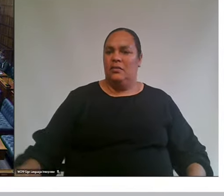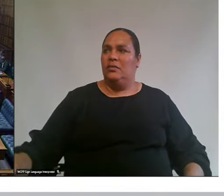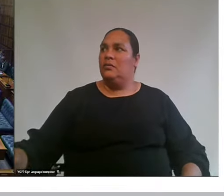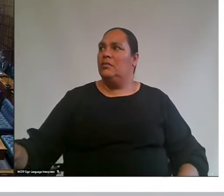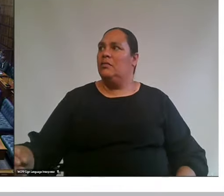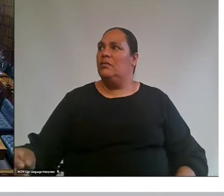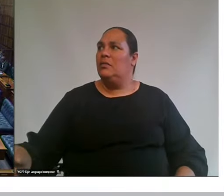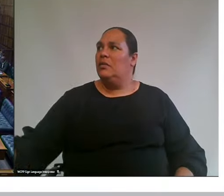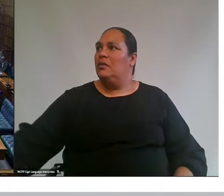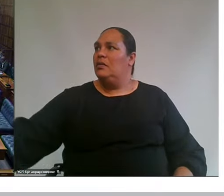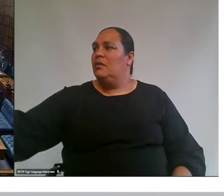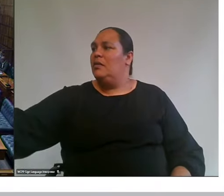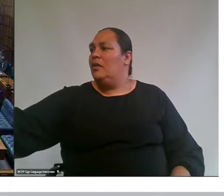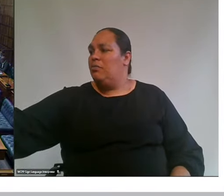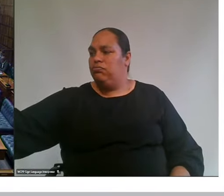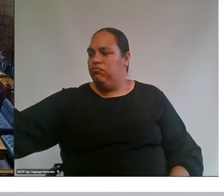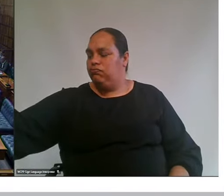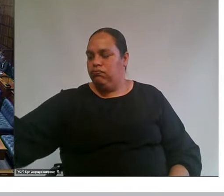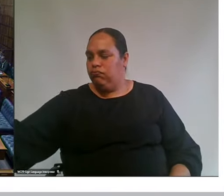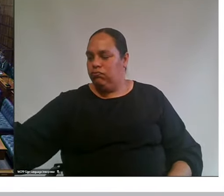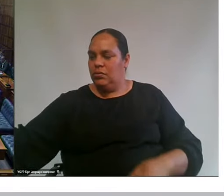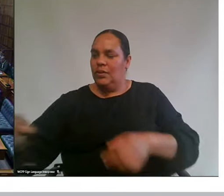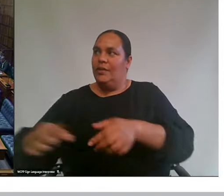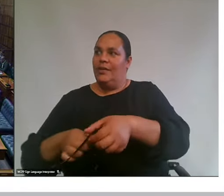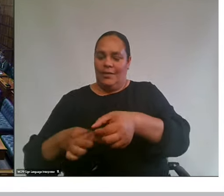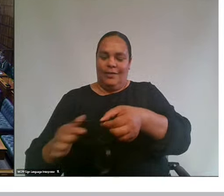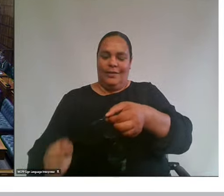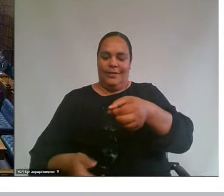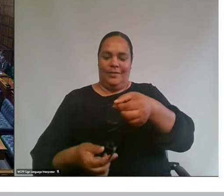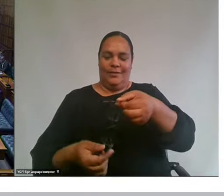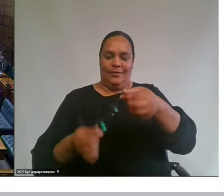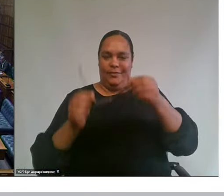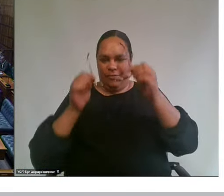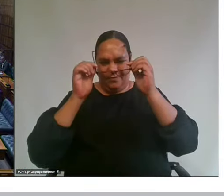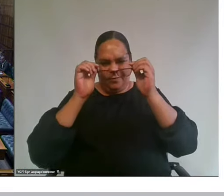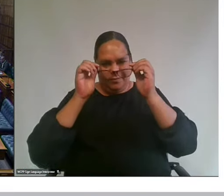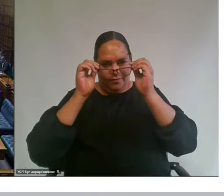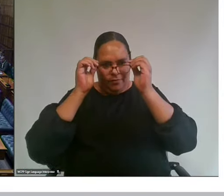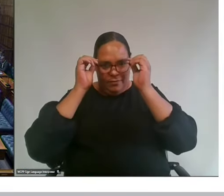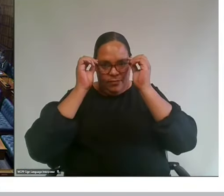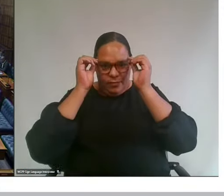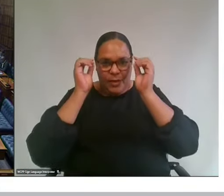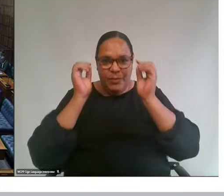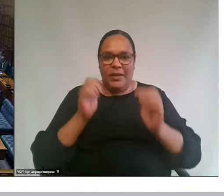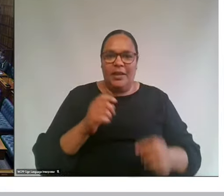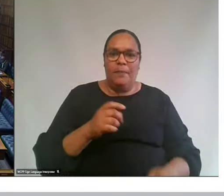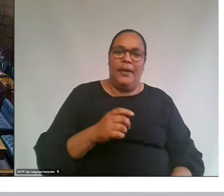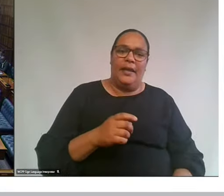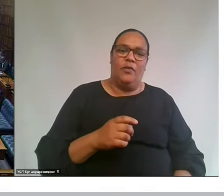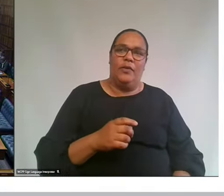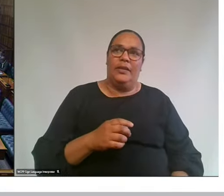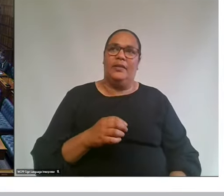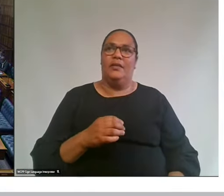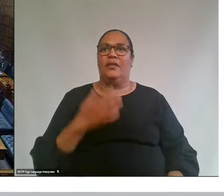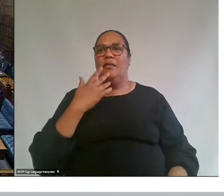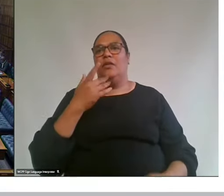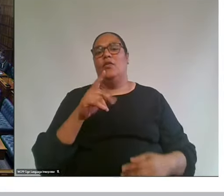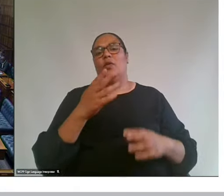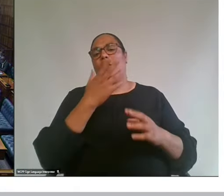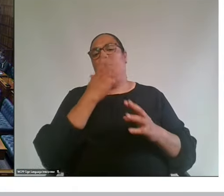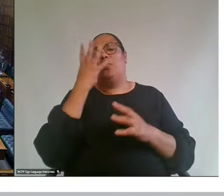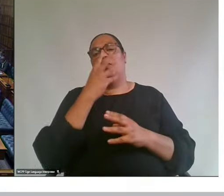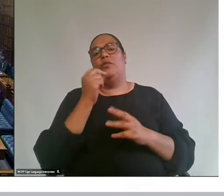fund best in first thank you chair and thank you for this beautiful report that you've presented to